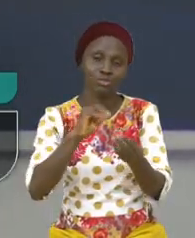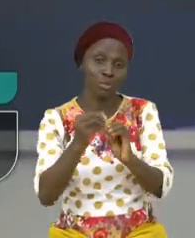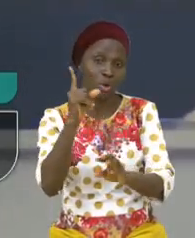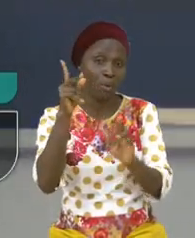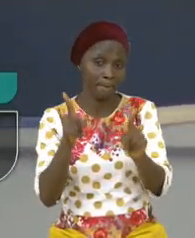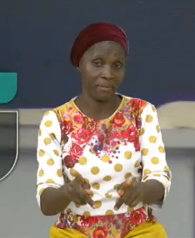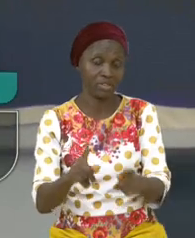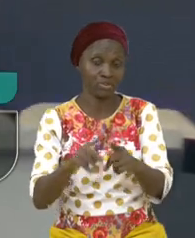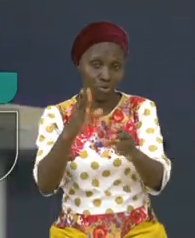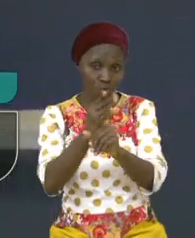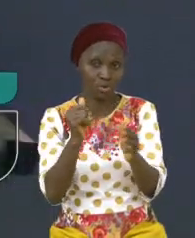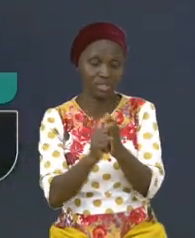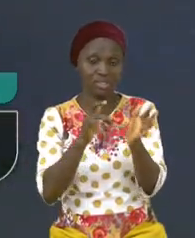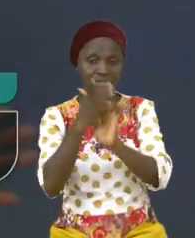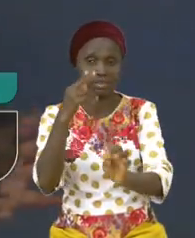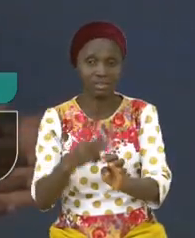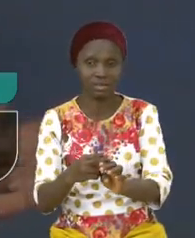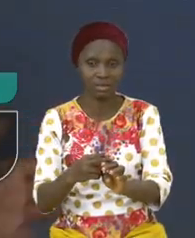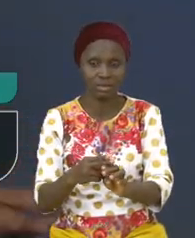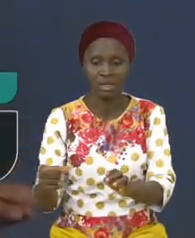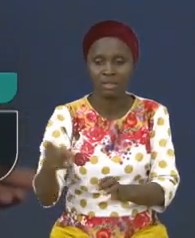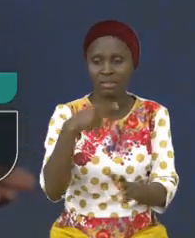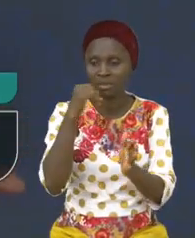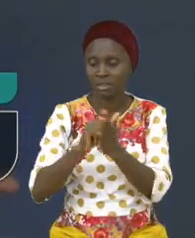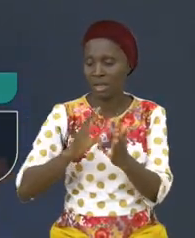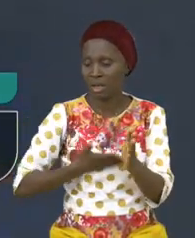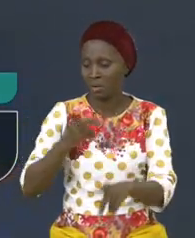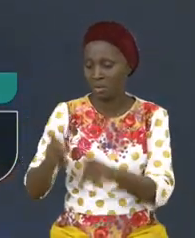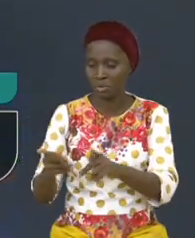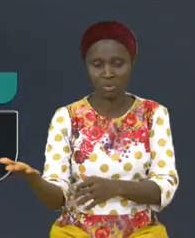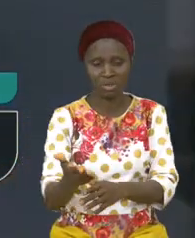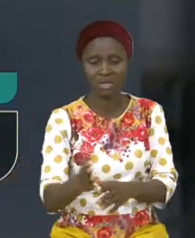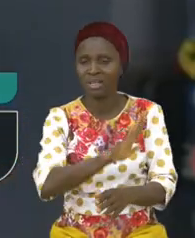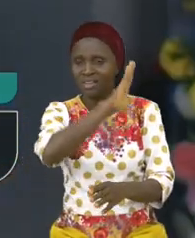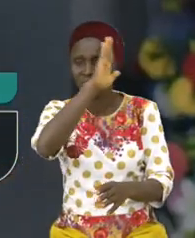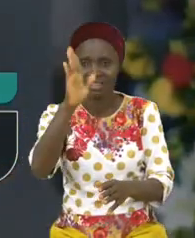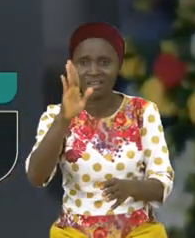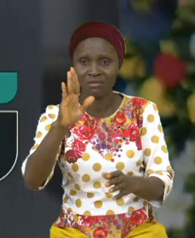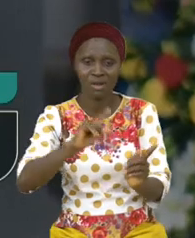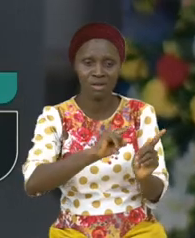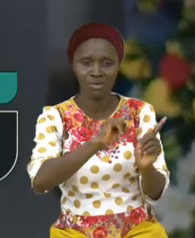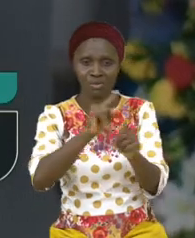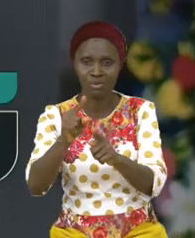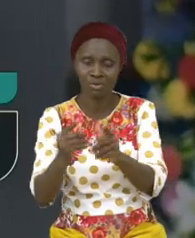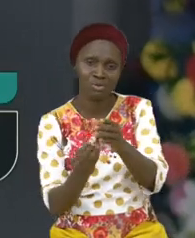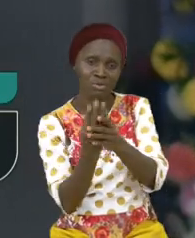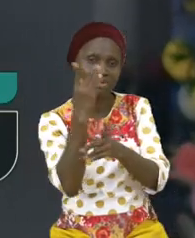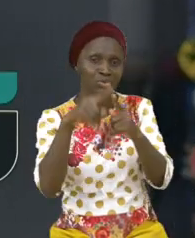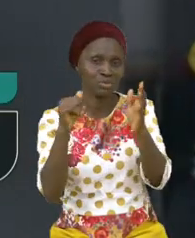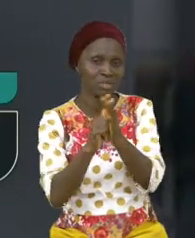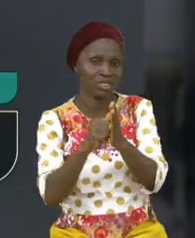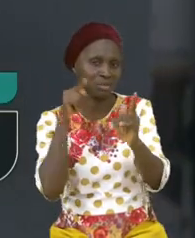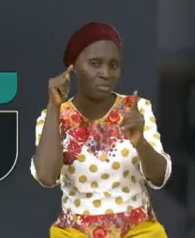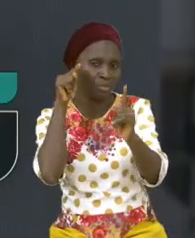They say, are people here, I've never gone to that point. Well, they